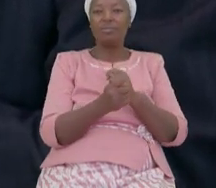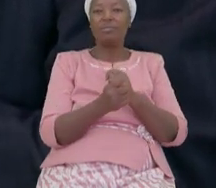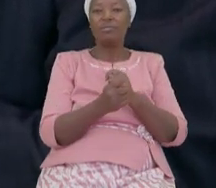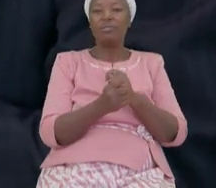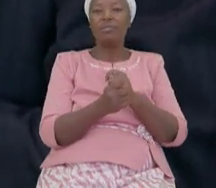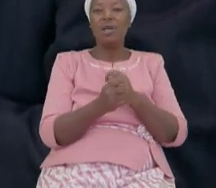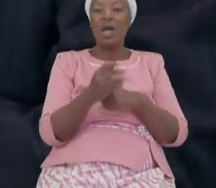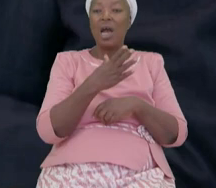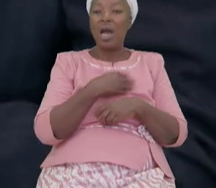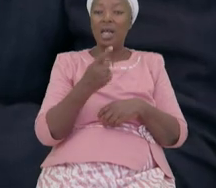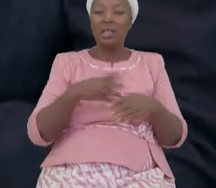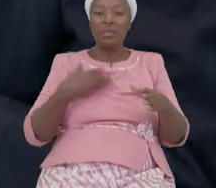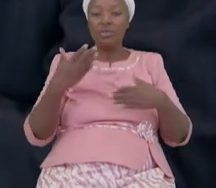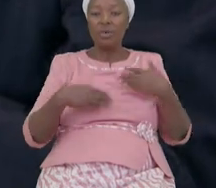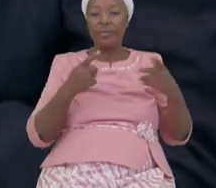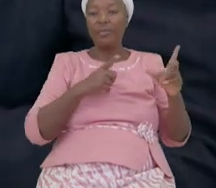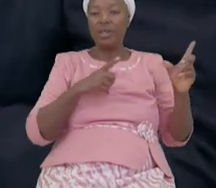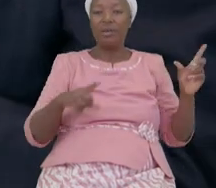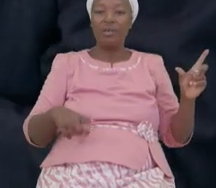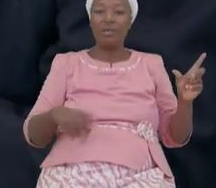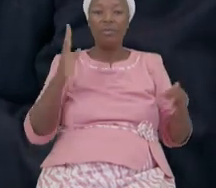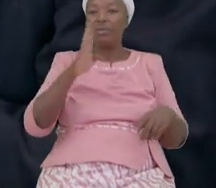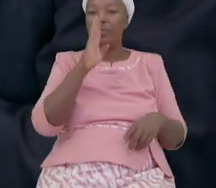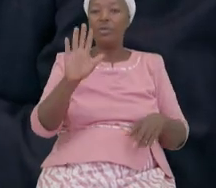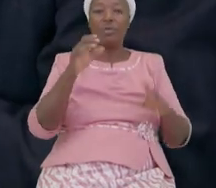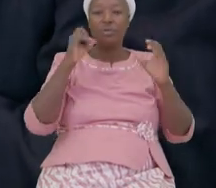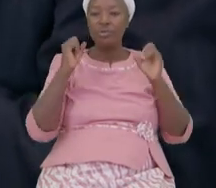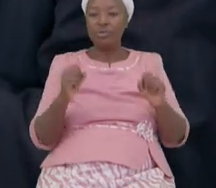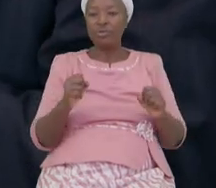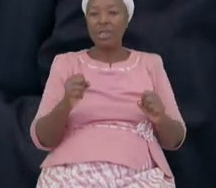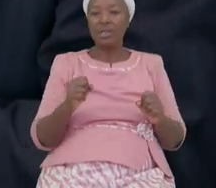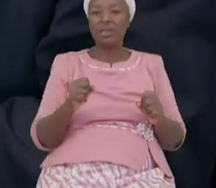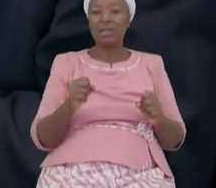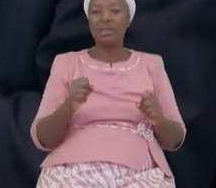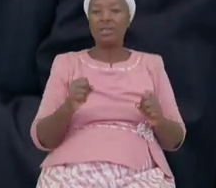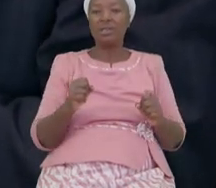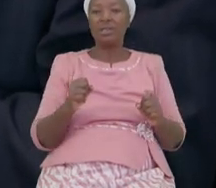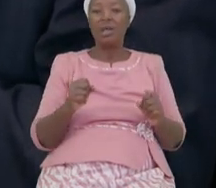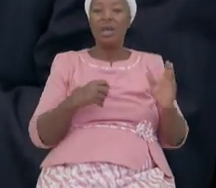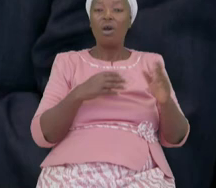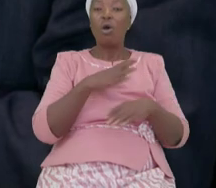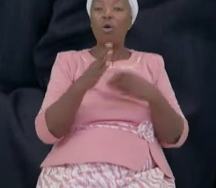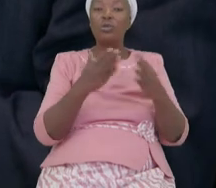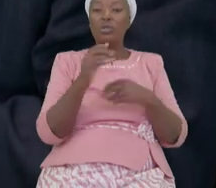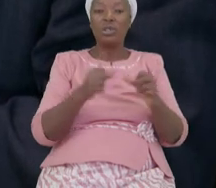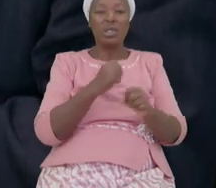and the joy of the Lord will be your strength all year round.